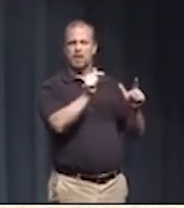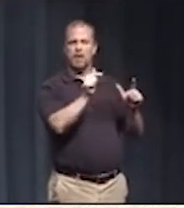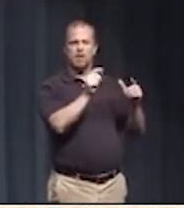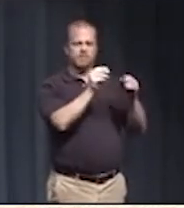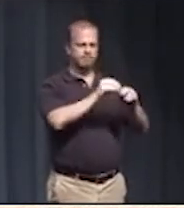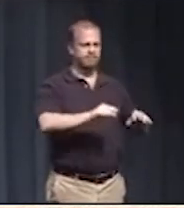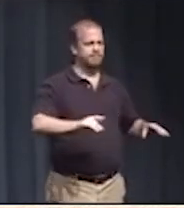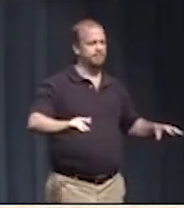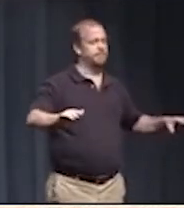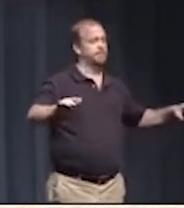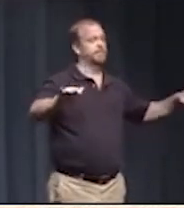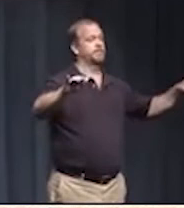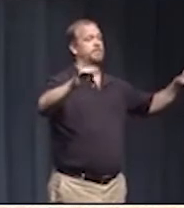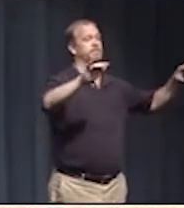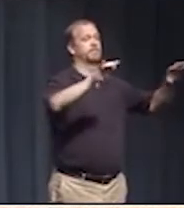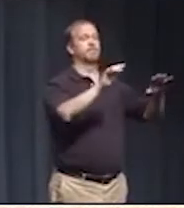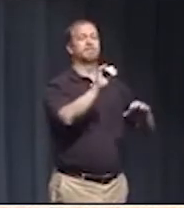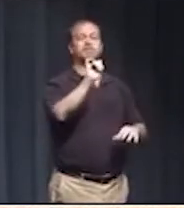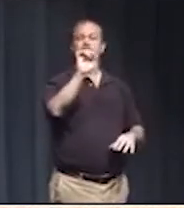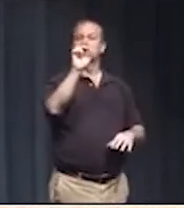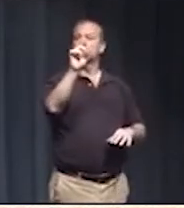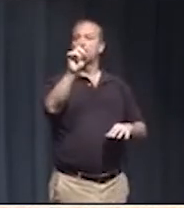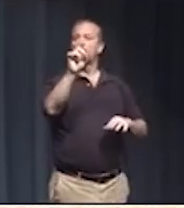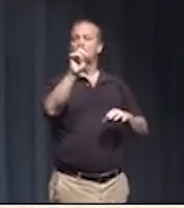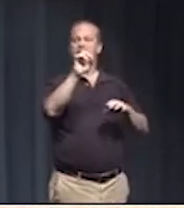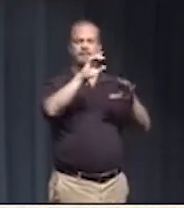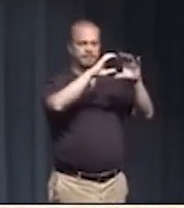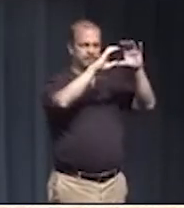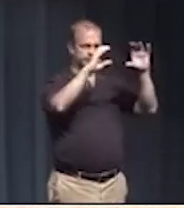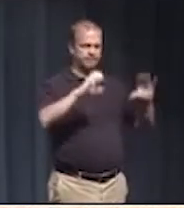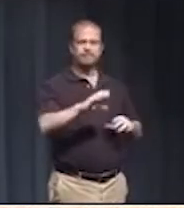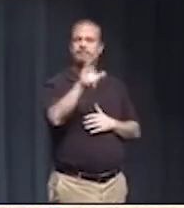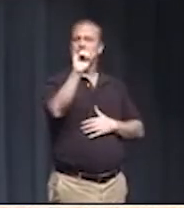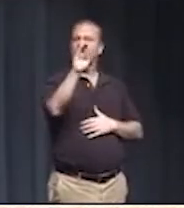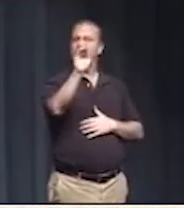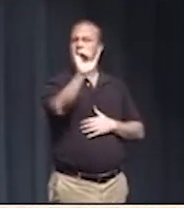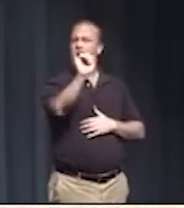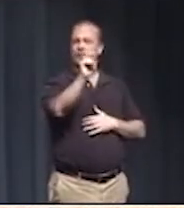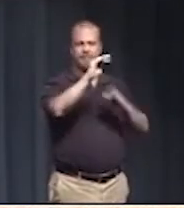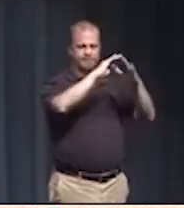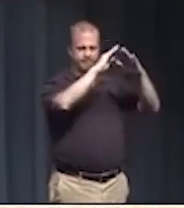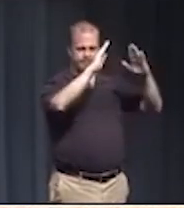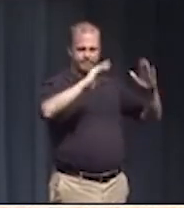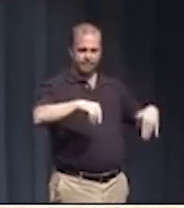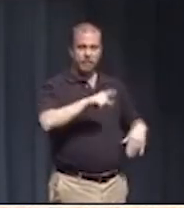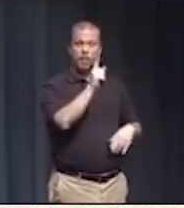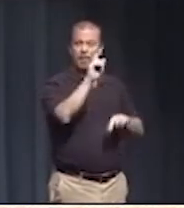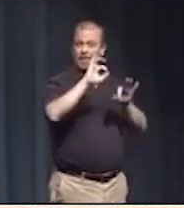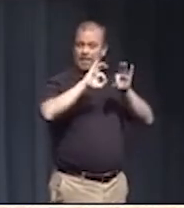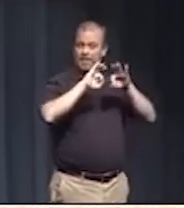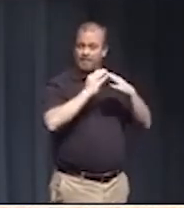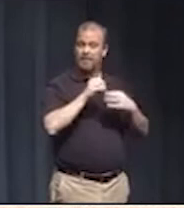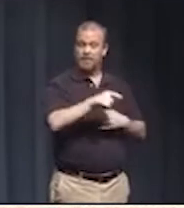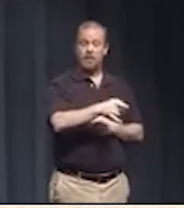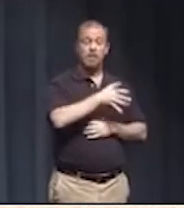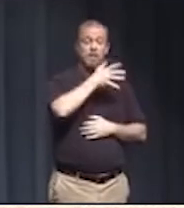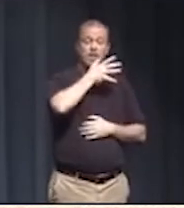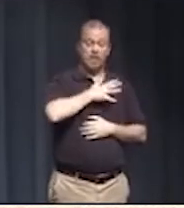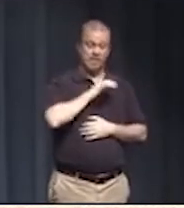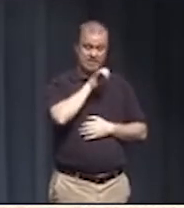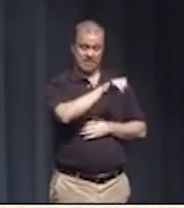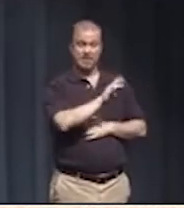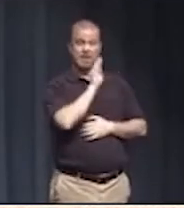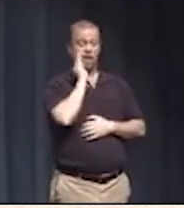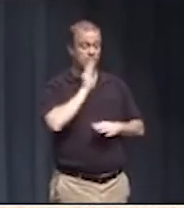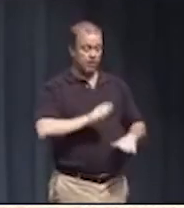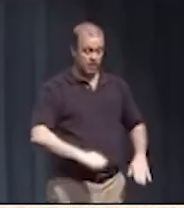homesteads and the sod cabins, where you'd have one family, and usually a lot of times it would be the woman staying at home